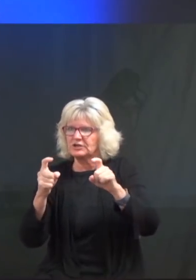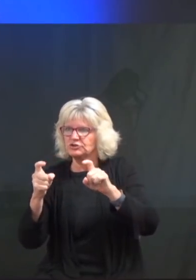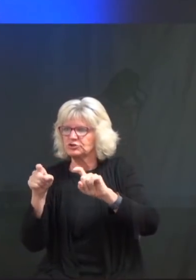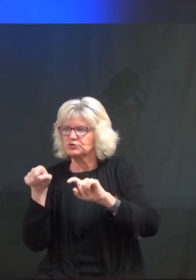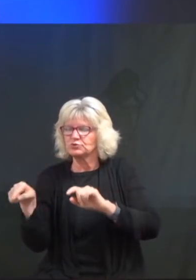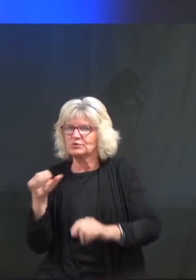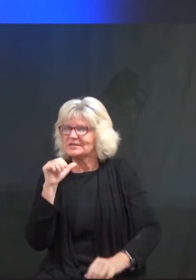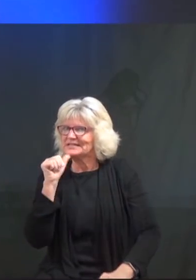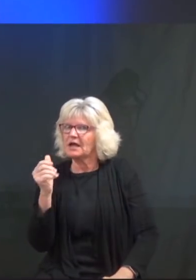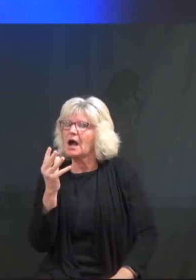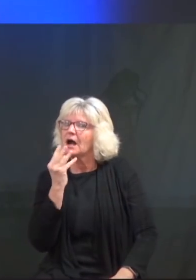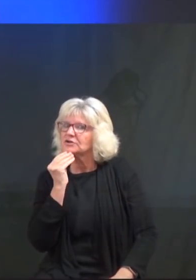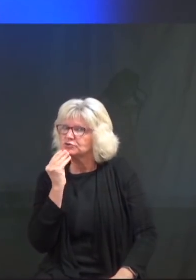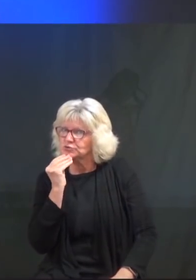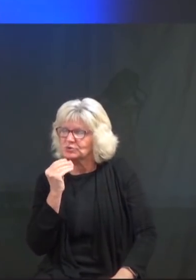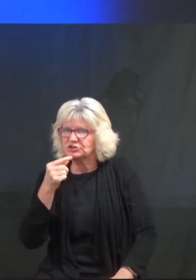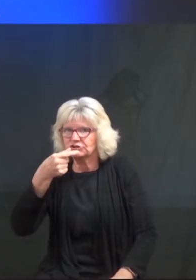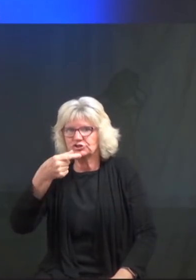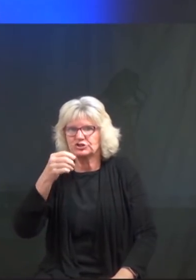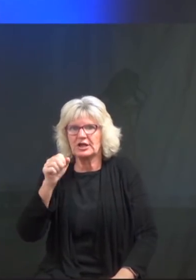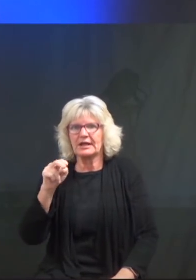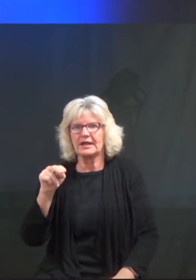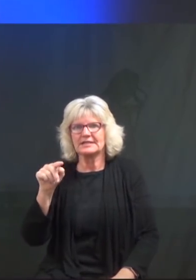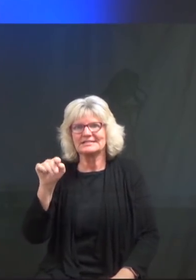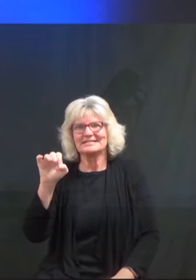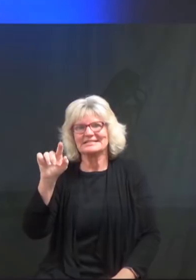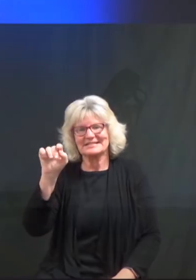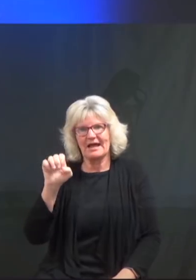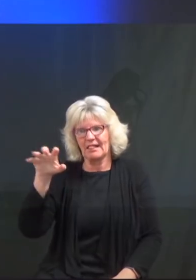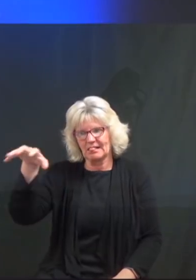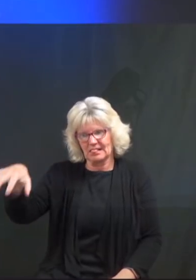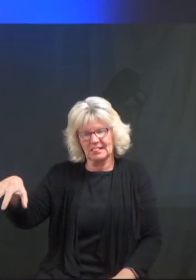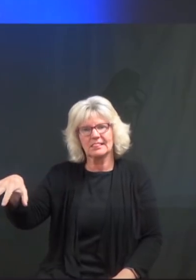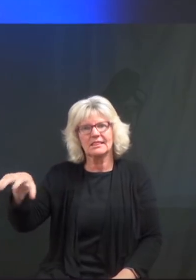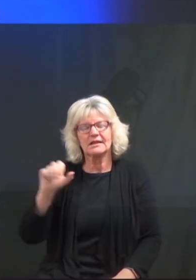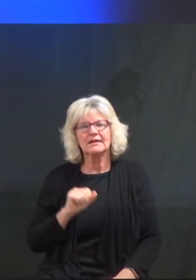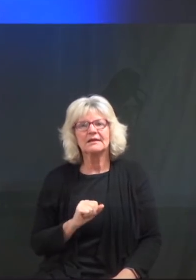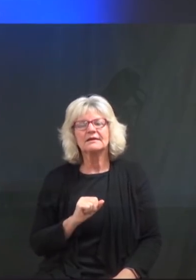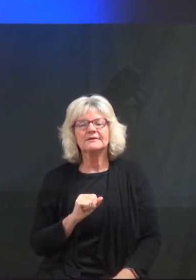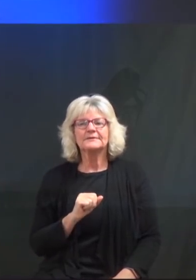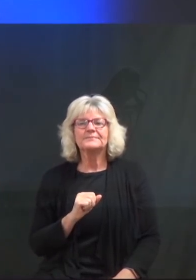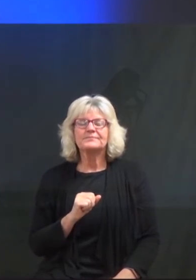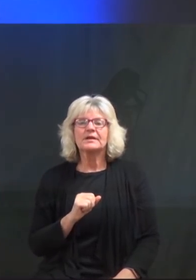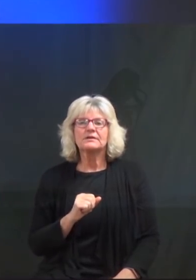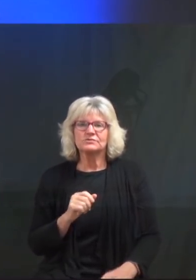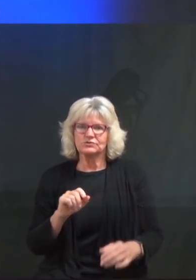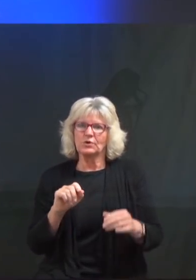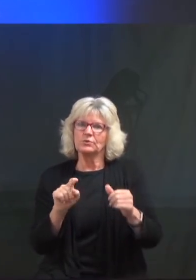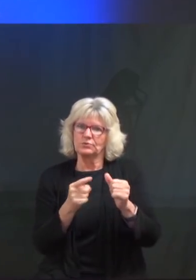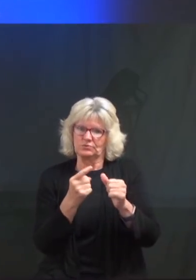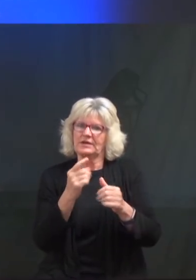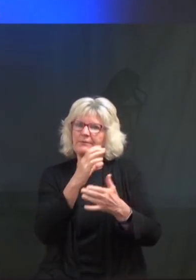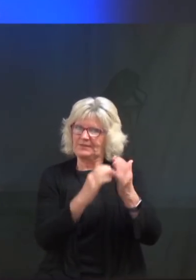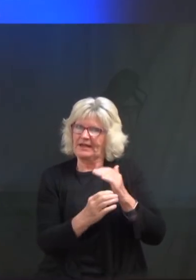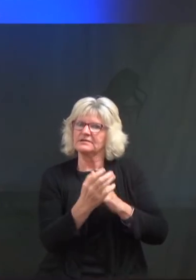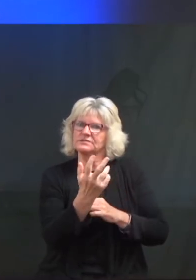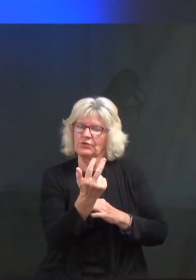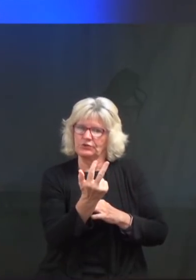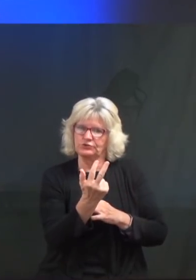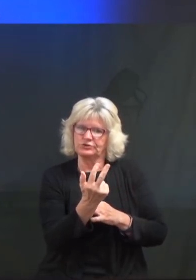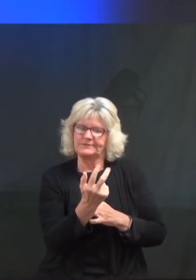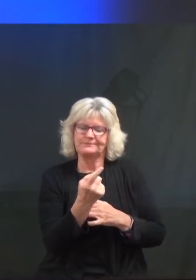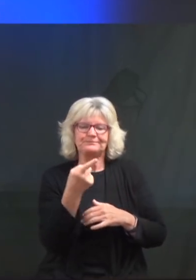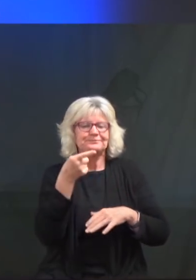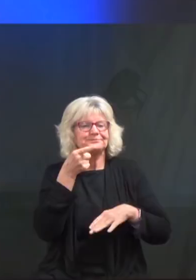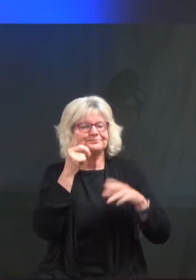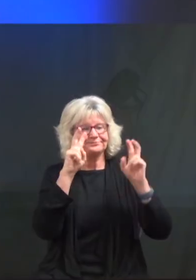message. Let me just begin with the first three verses of Acts chapter 13. Now there was in the church